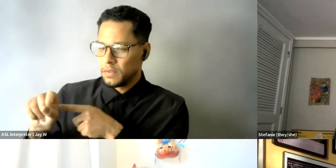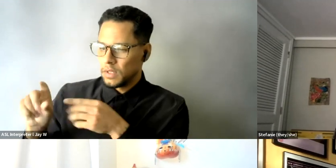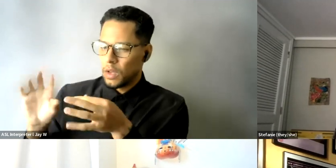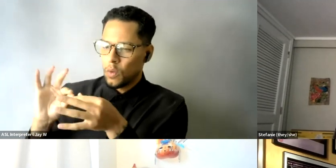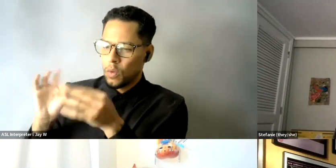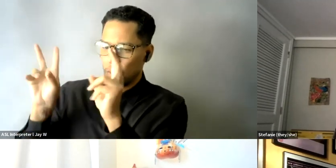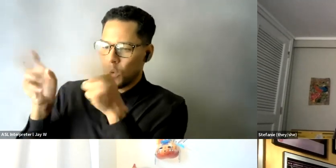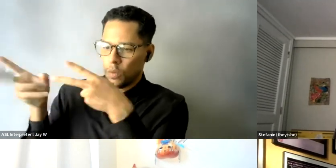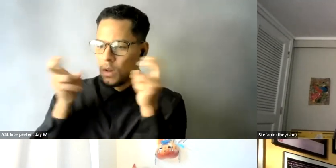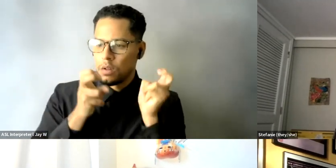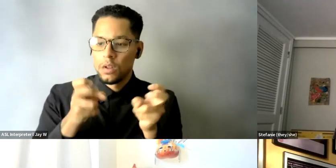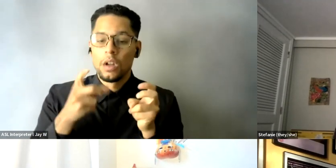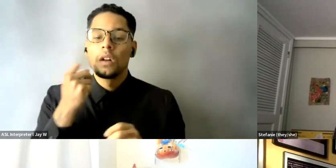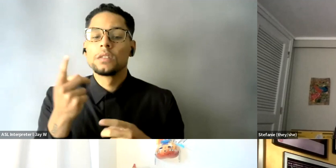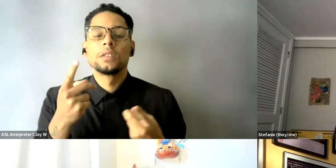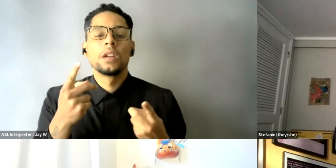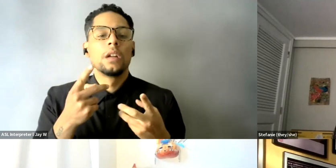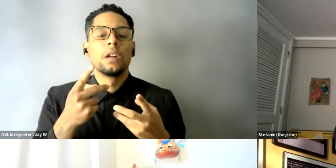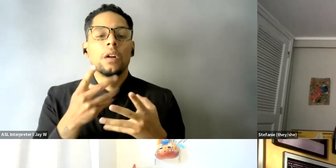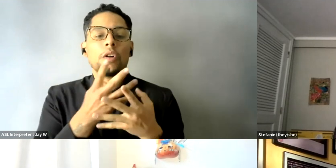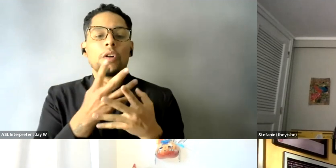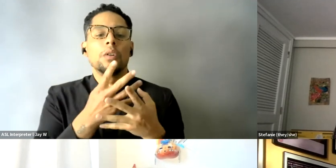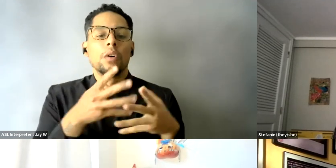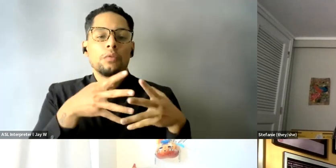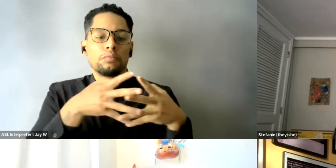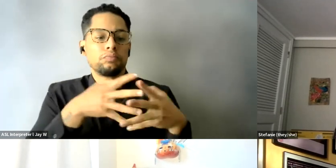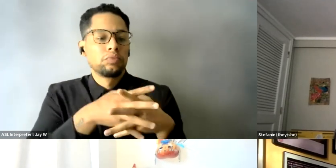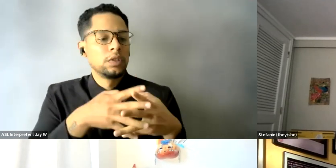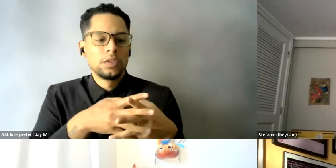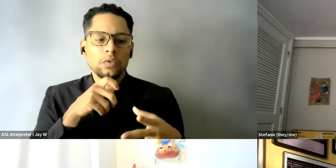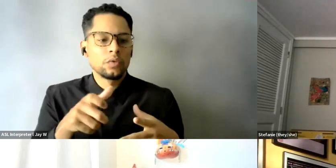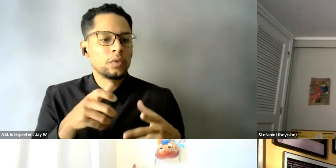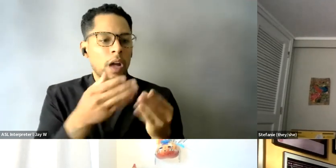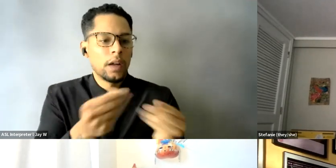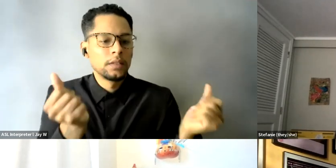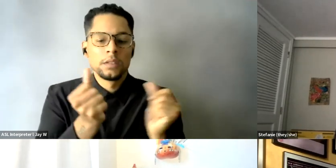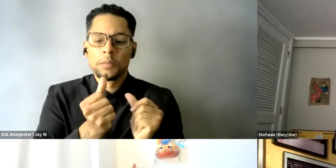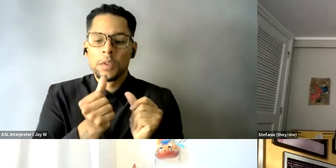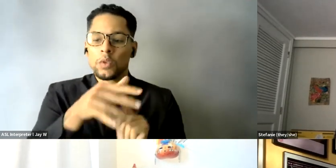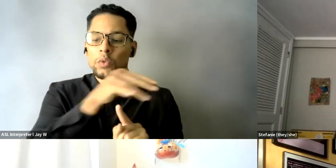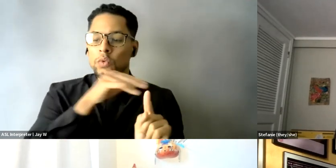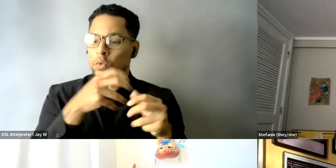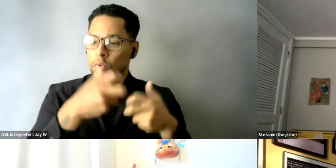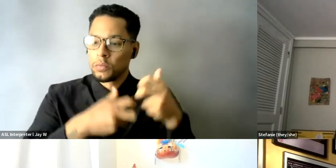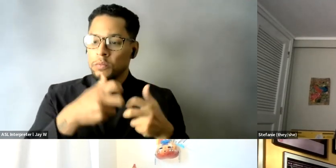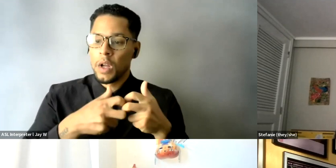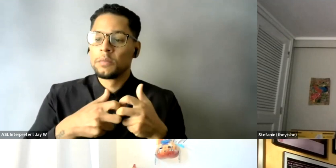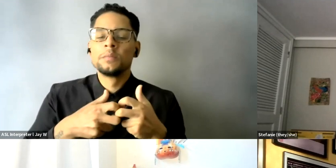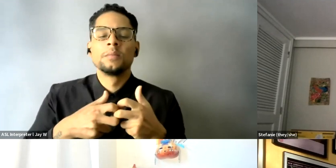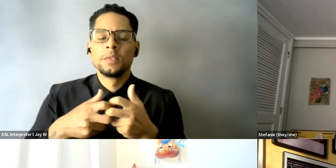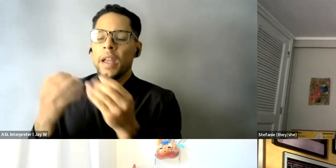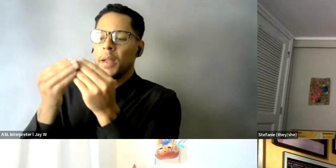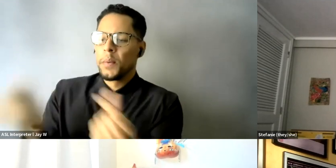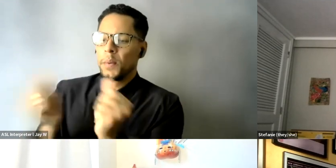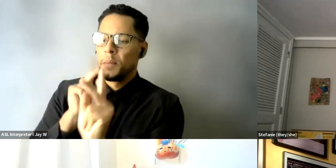prisons don't disappear social problems, they disappear people. And for me, I can say something very similar